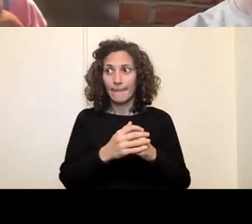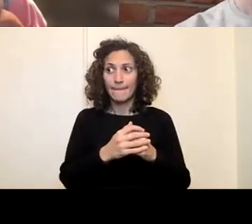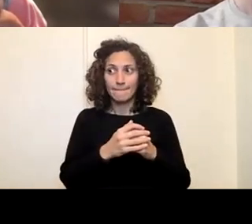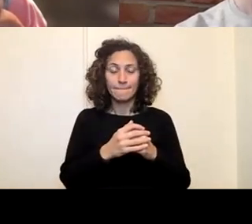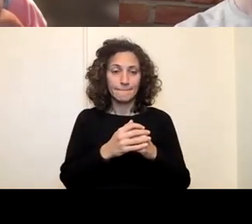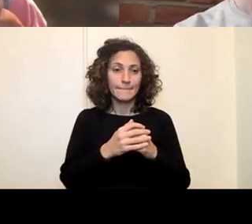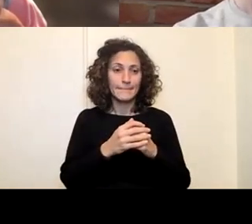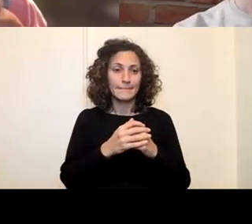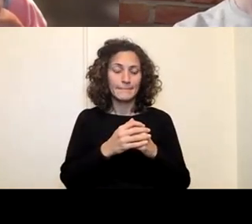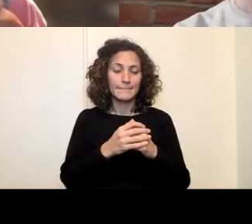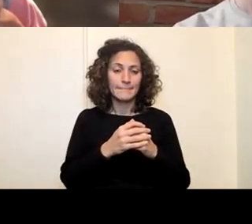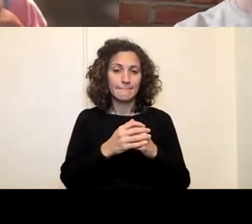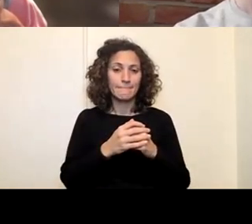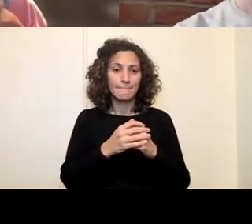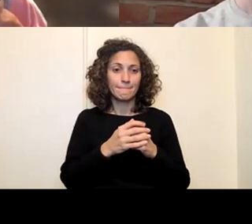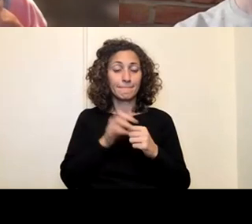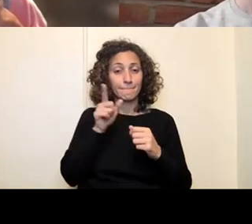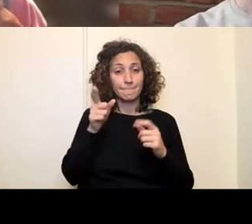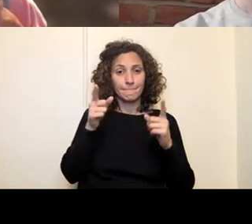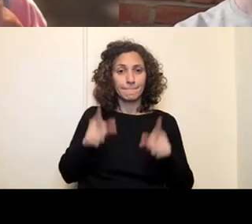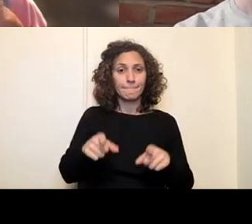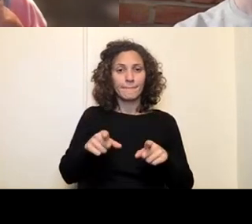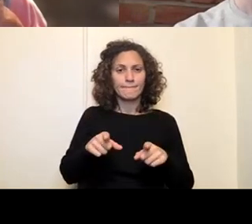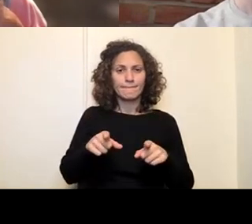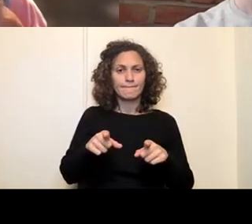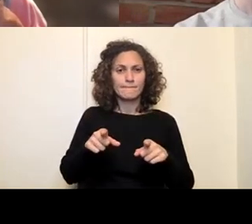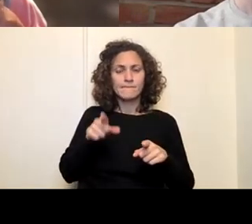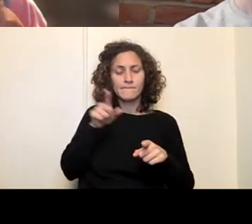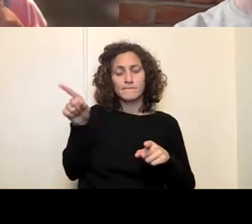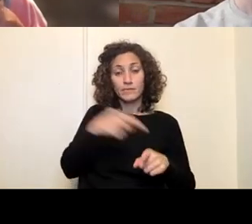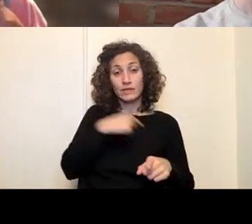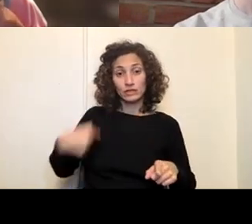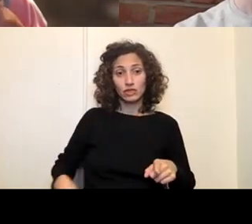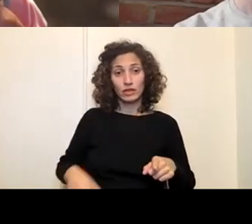in China, in Imperial China,